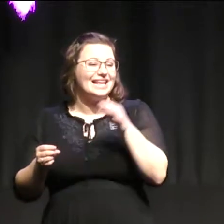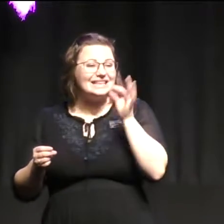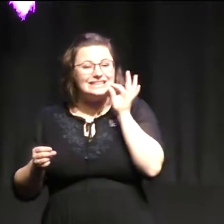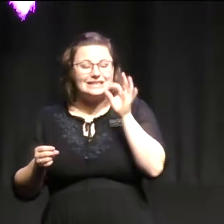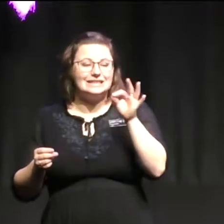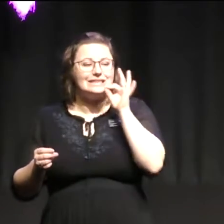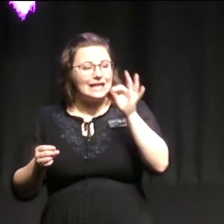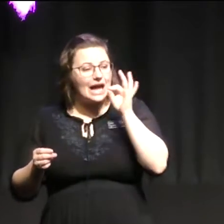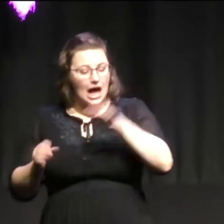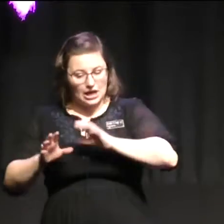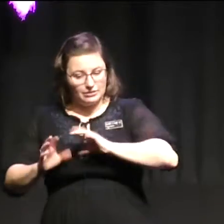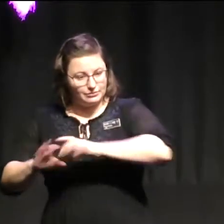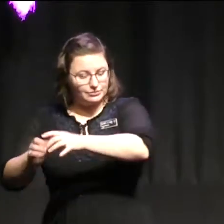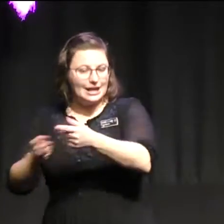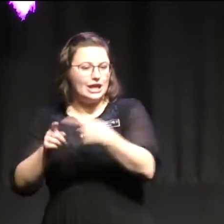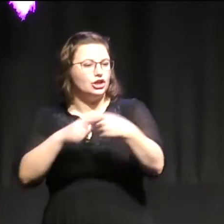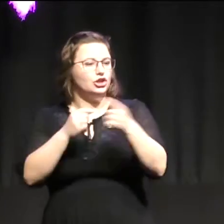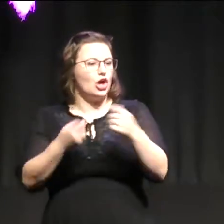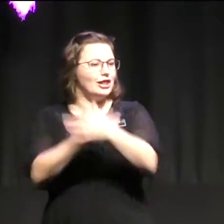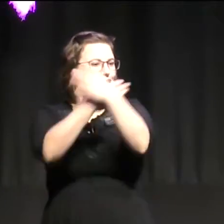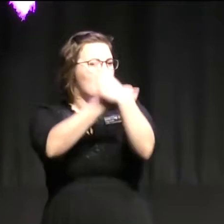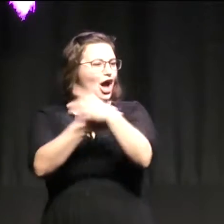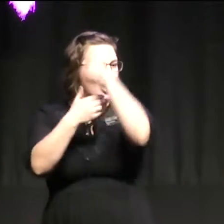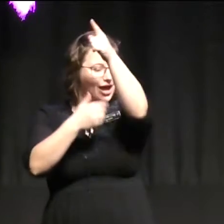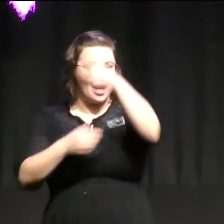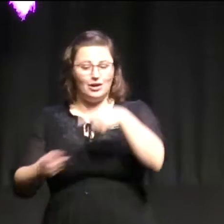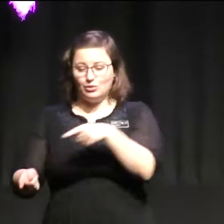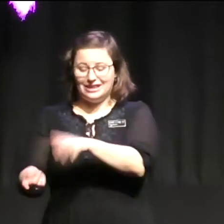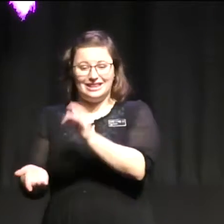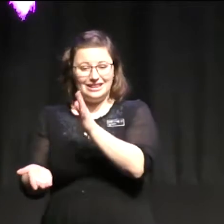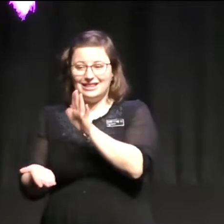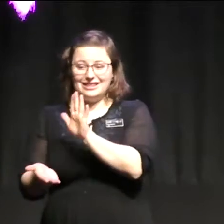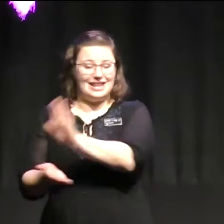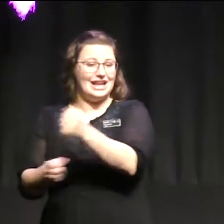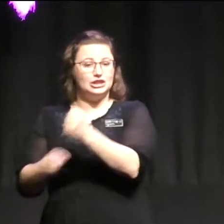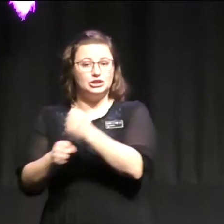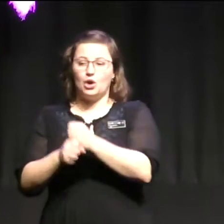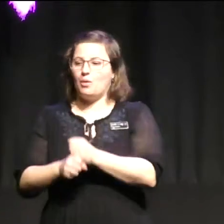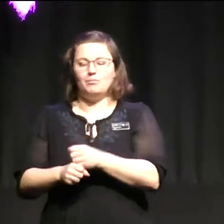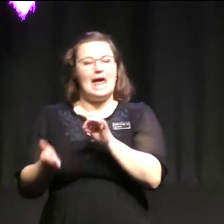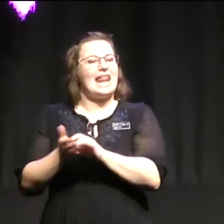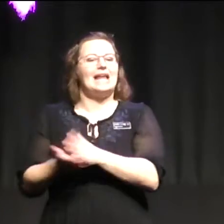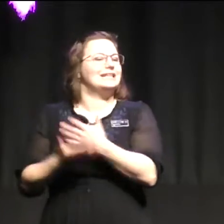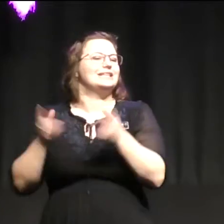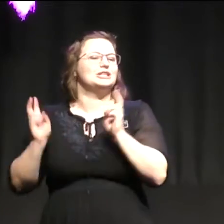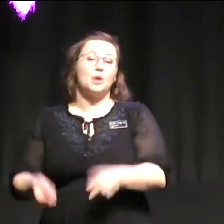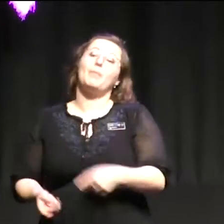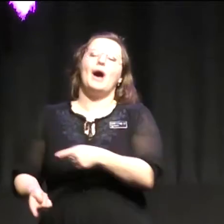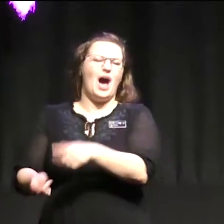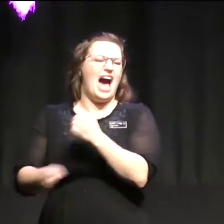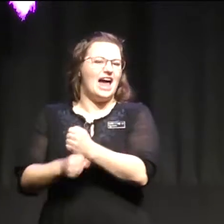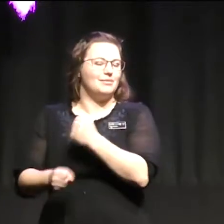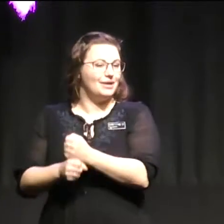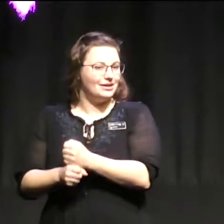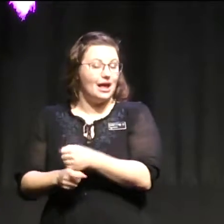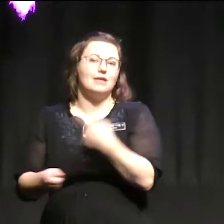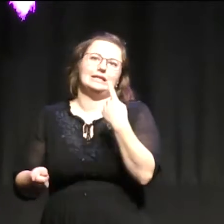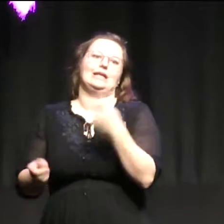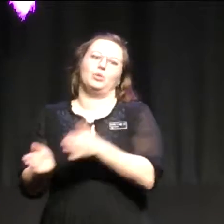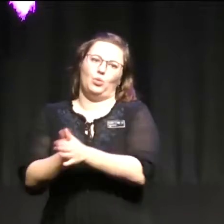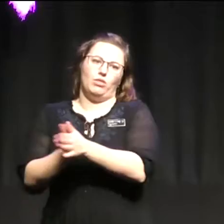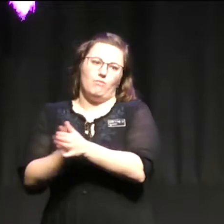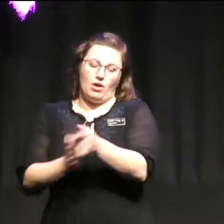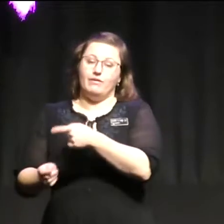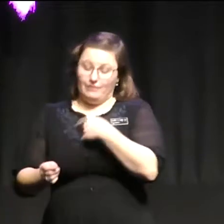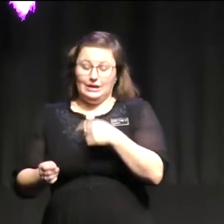rollers, or kite makers, whose work is not even accounted for as work. And that's the big challenge that SEWA